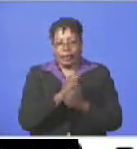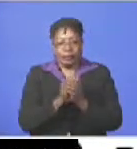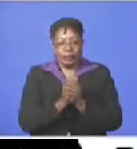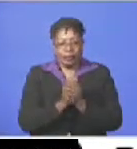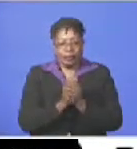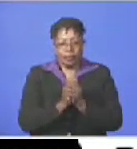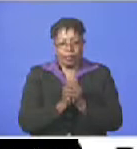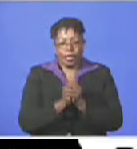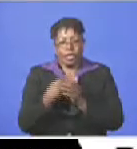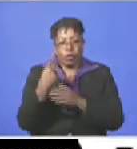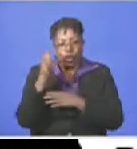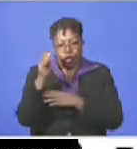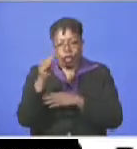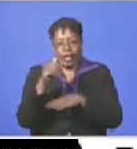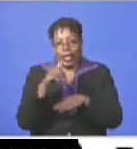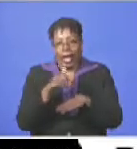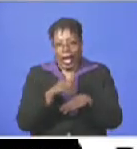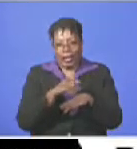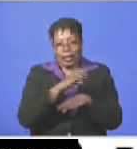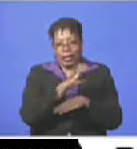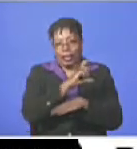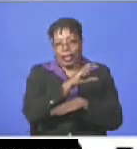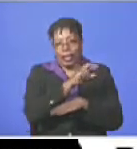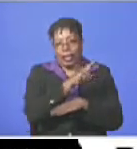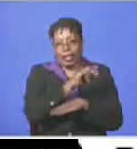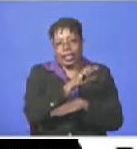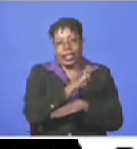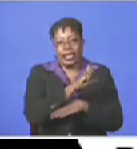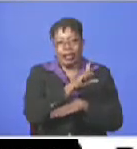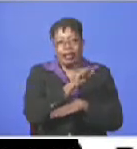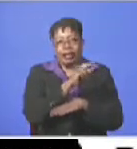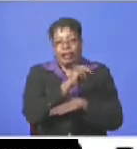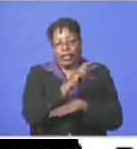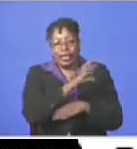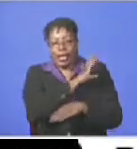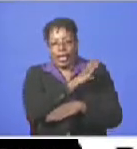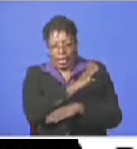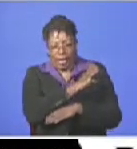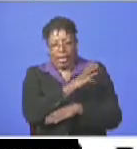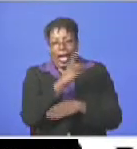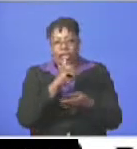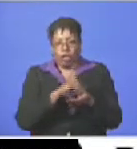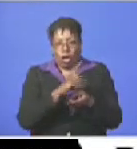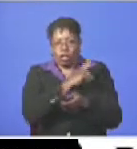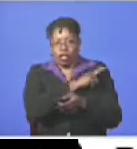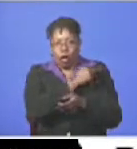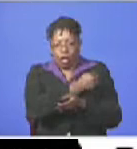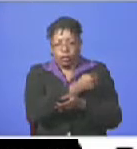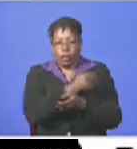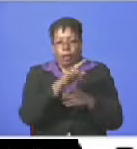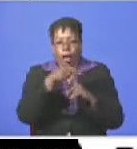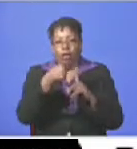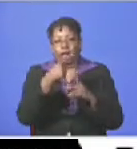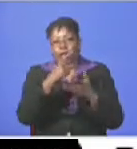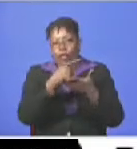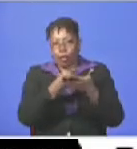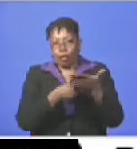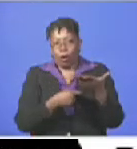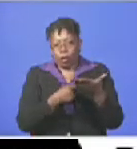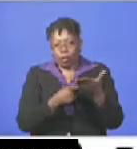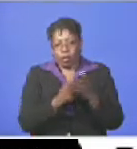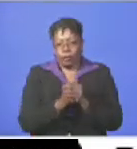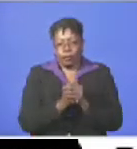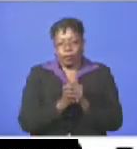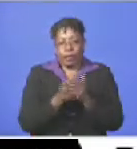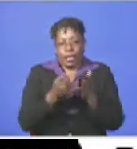We're looking at both the Cleveland Clinic and Doctors Hospital are concerned about the cost. And this would